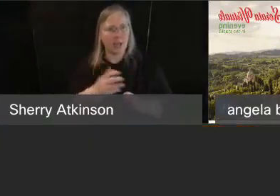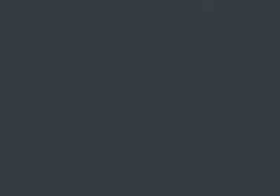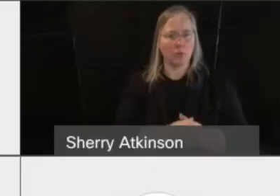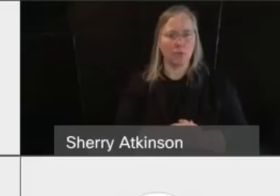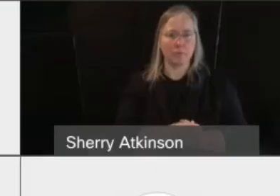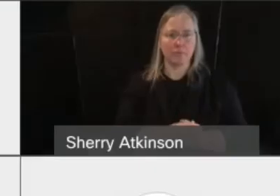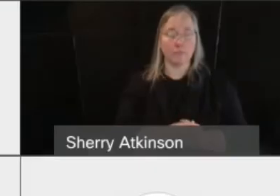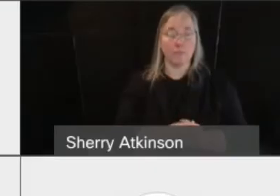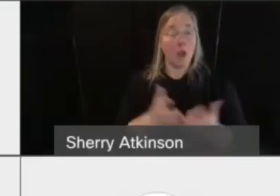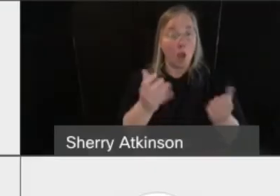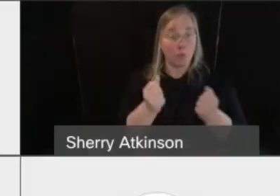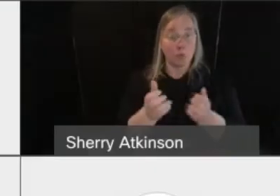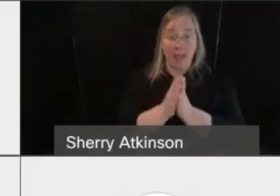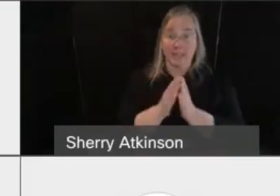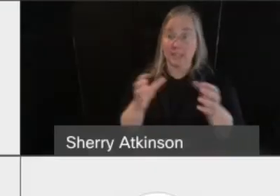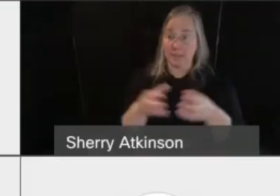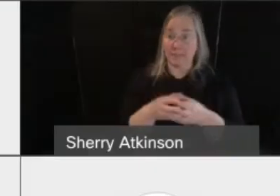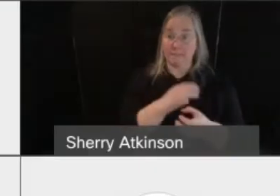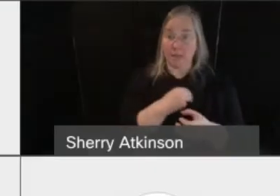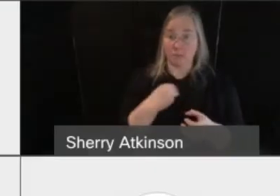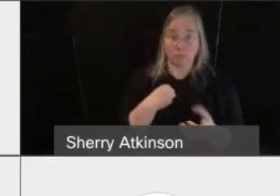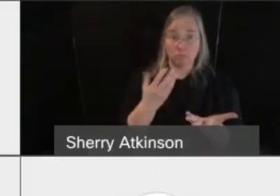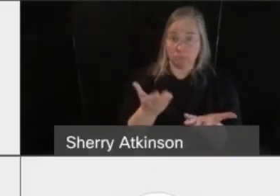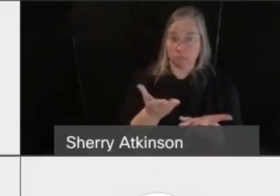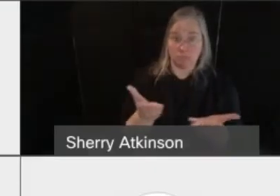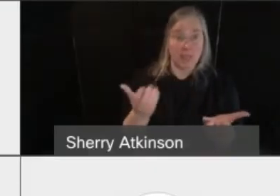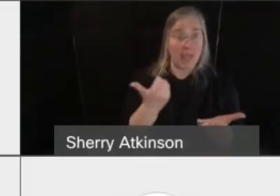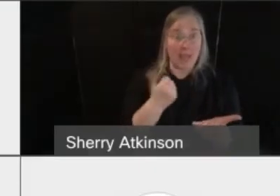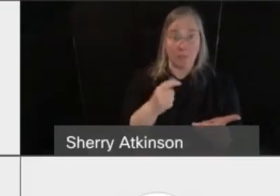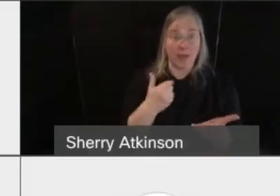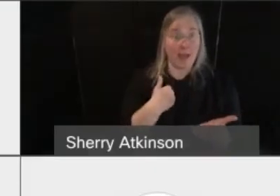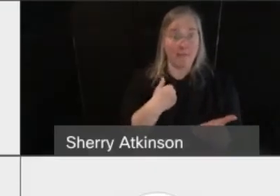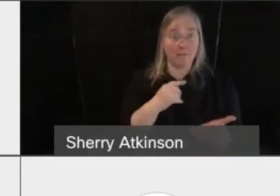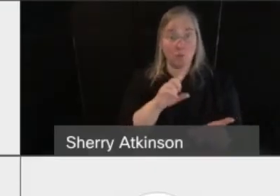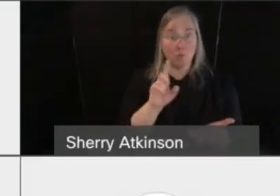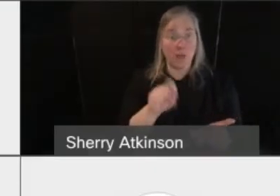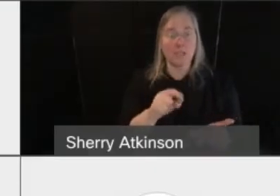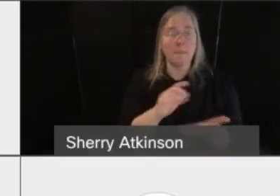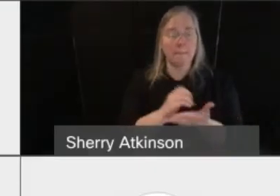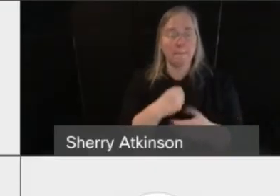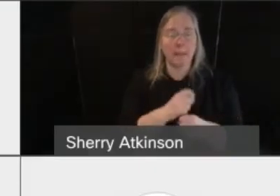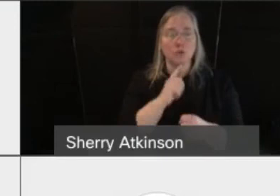want to ask our committee members, anybody have questions? Please make sure you unmute yourself.